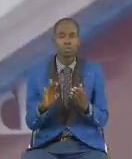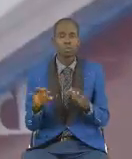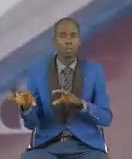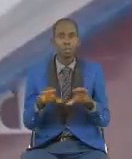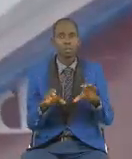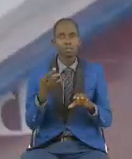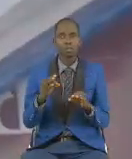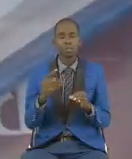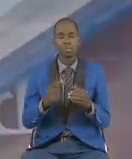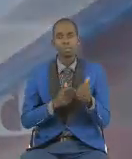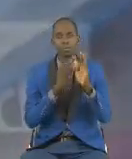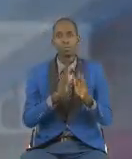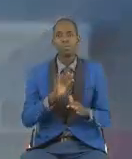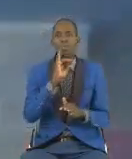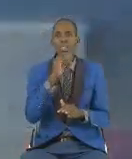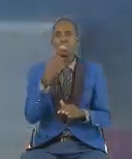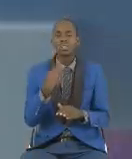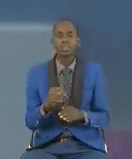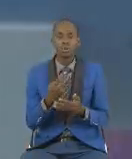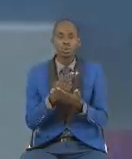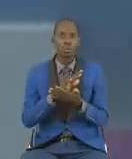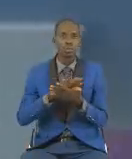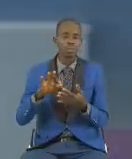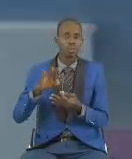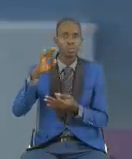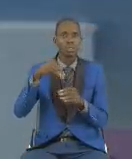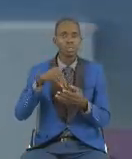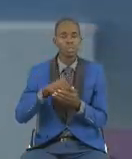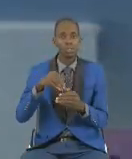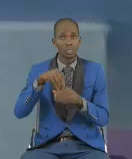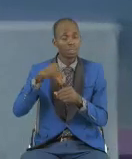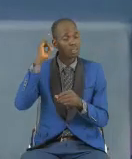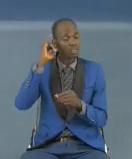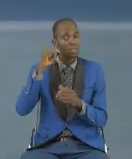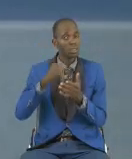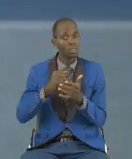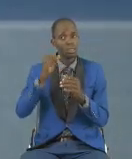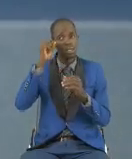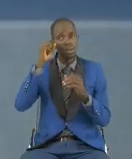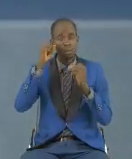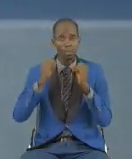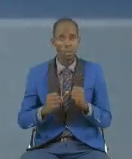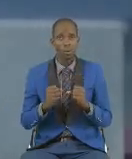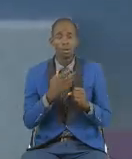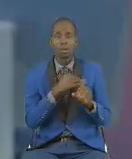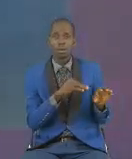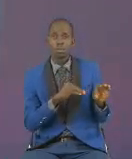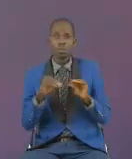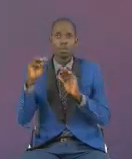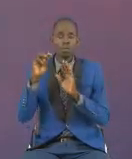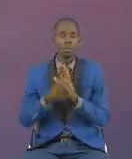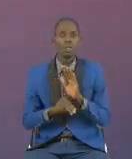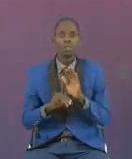in his power, in his enablement, and the Holy Ghost is sending them forth,